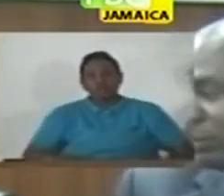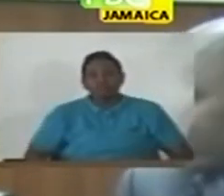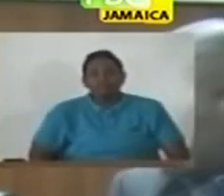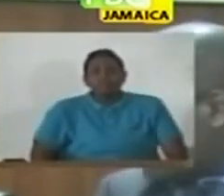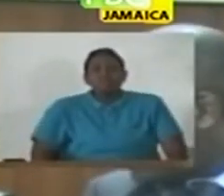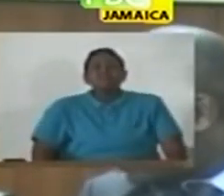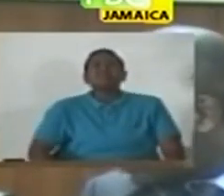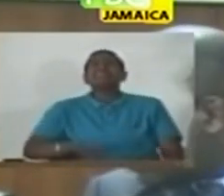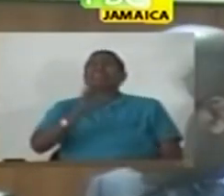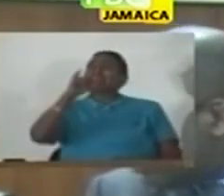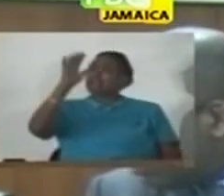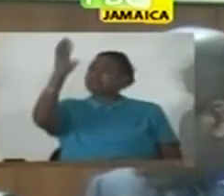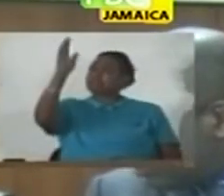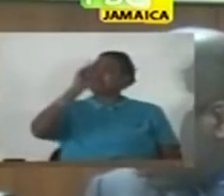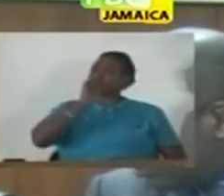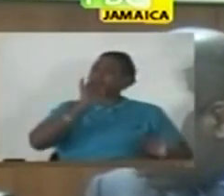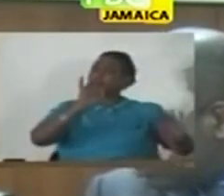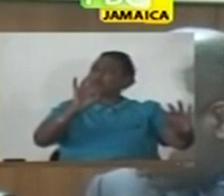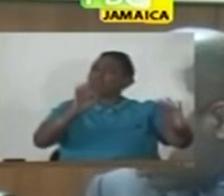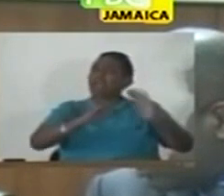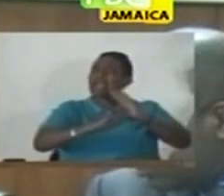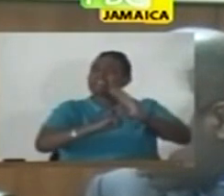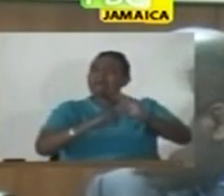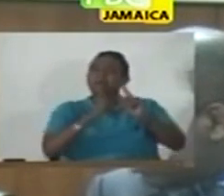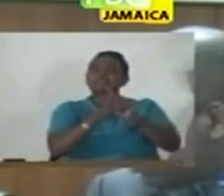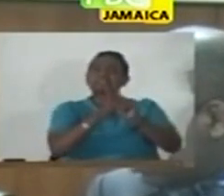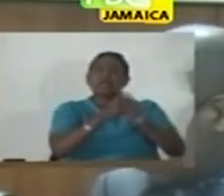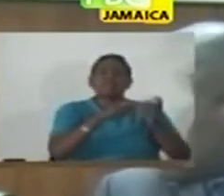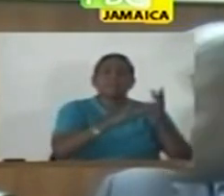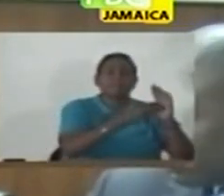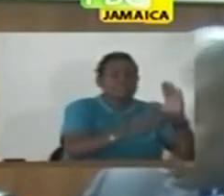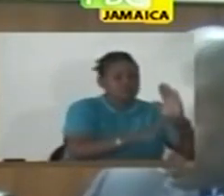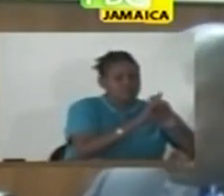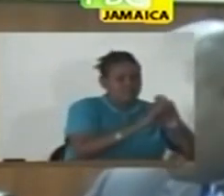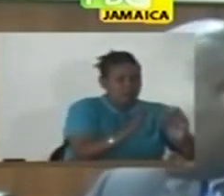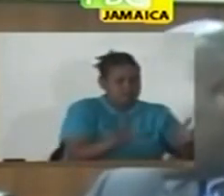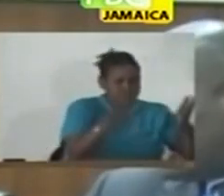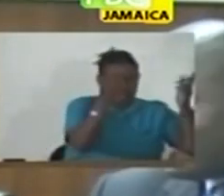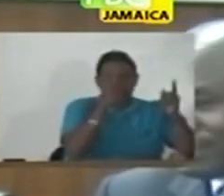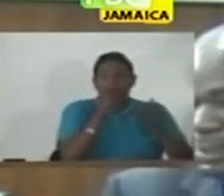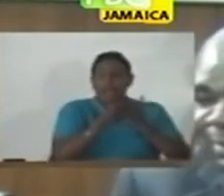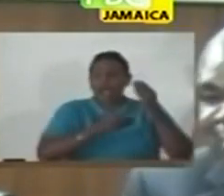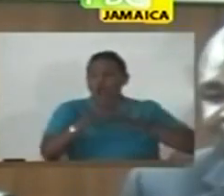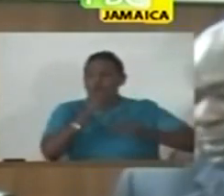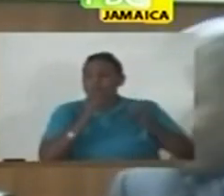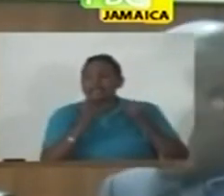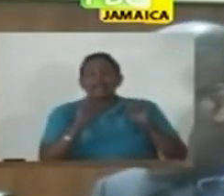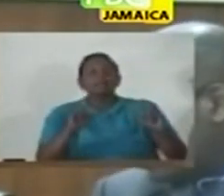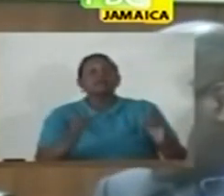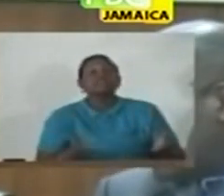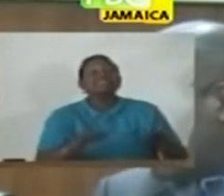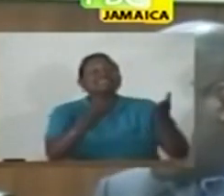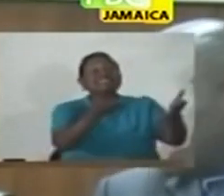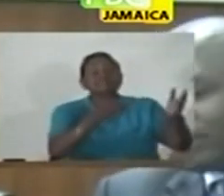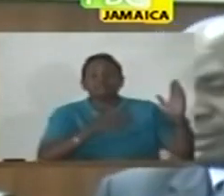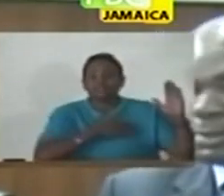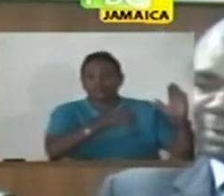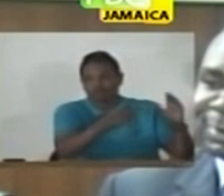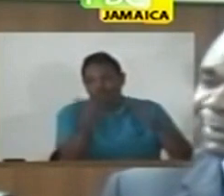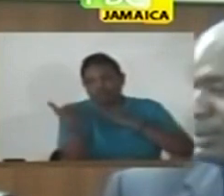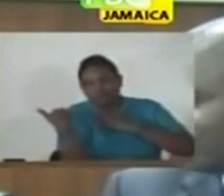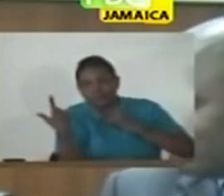Mr. Speaker, is a perfect example of putting the means to development and economic independence in the palms of our citizens'